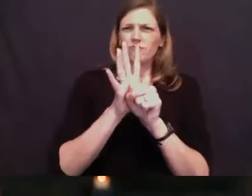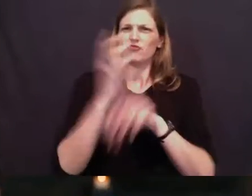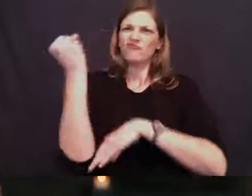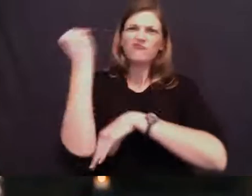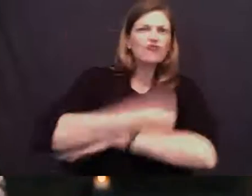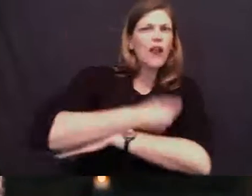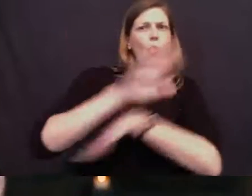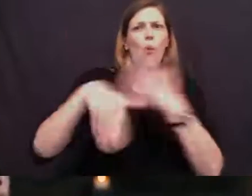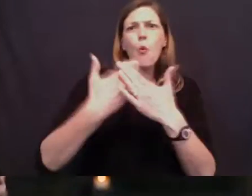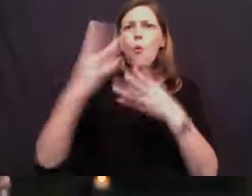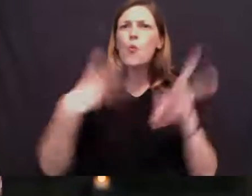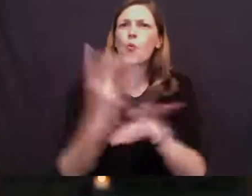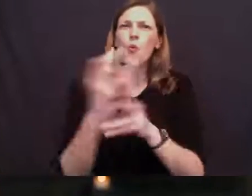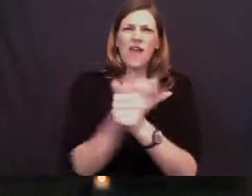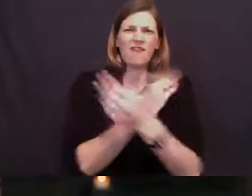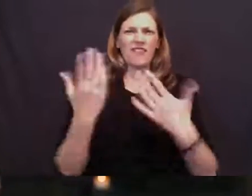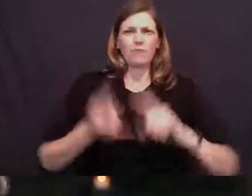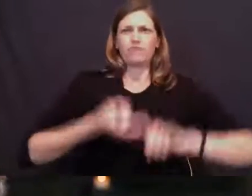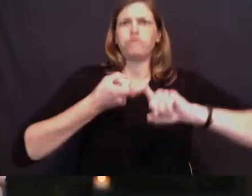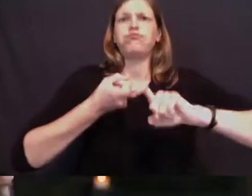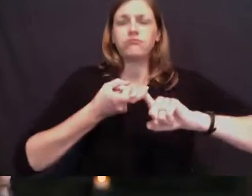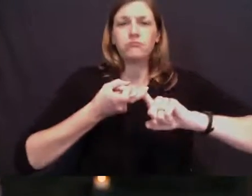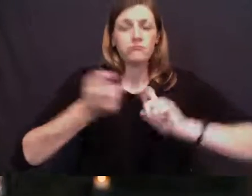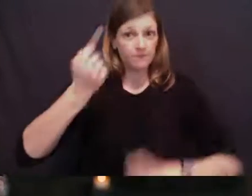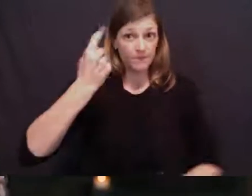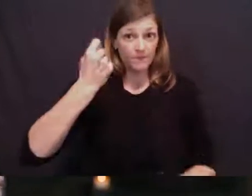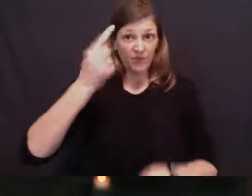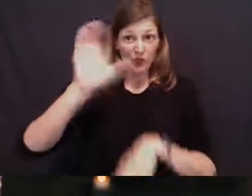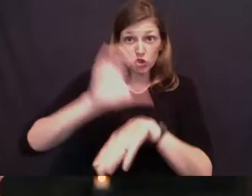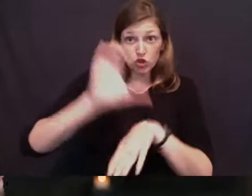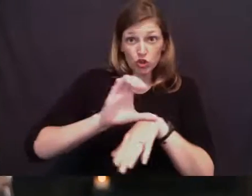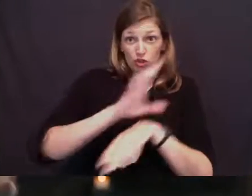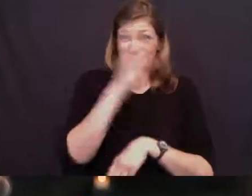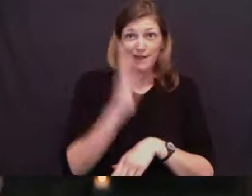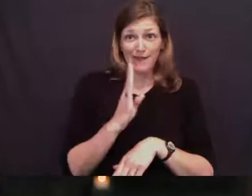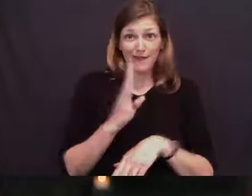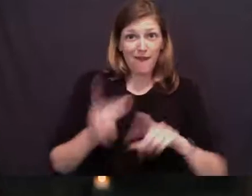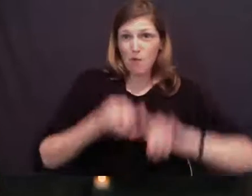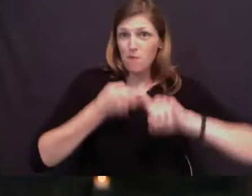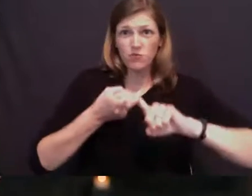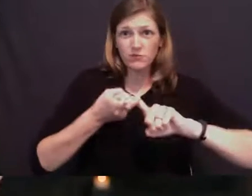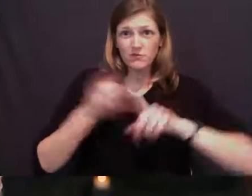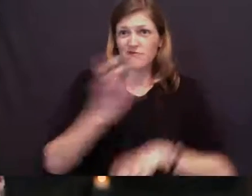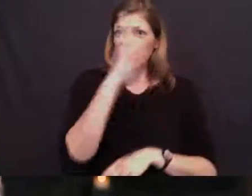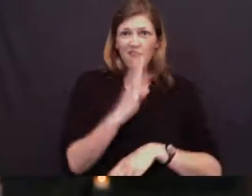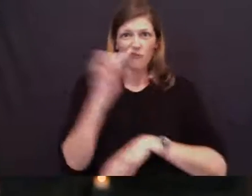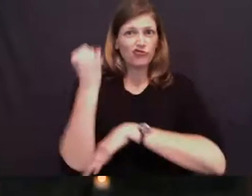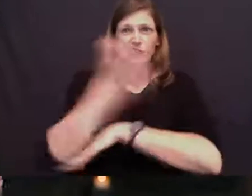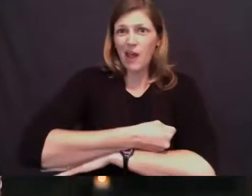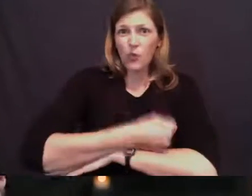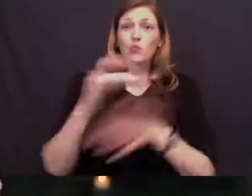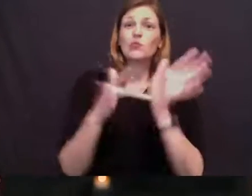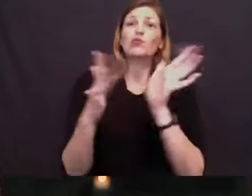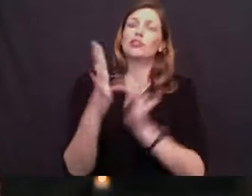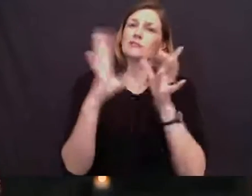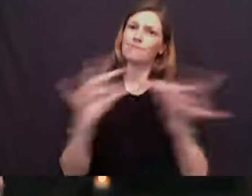world and everything seems to be on pause, listen, the church will never be on pause. The church will never shut down. Jesus said that the